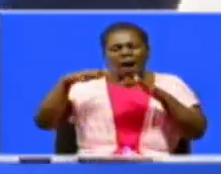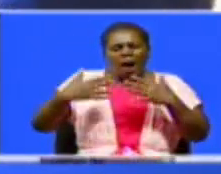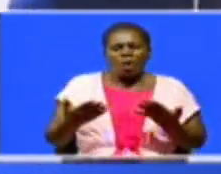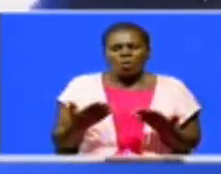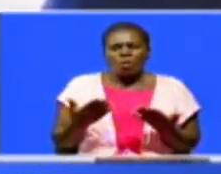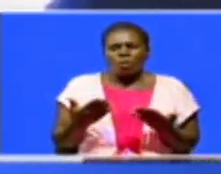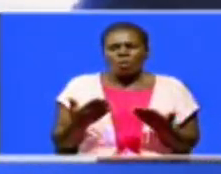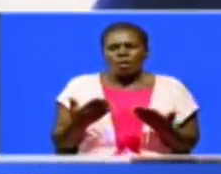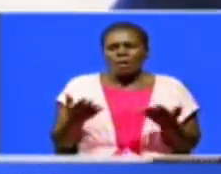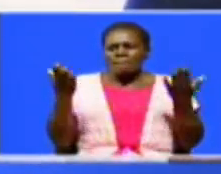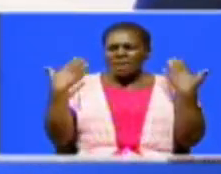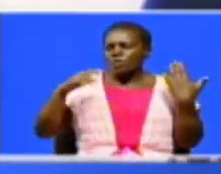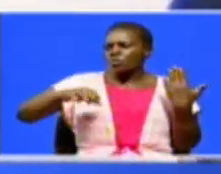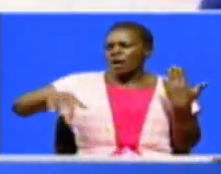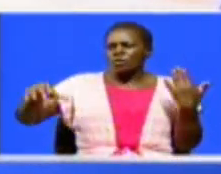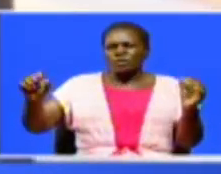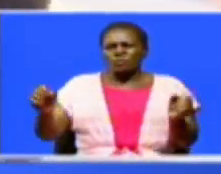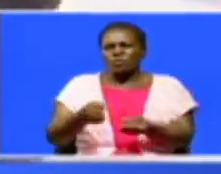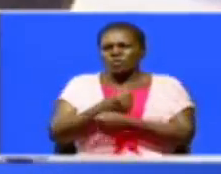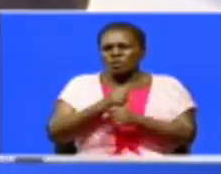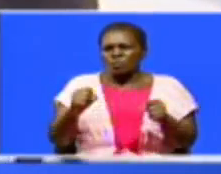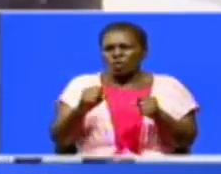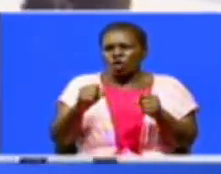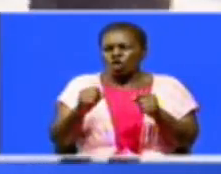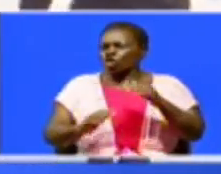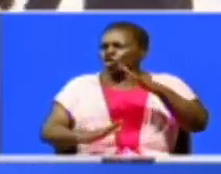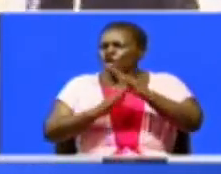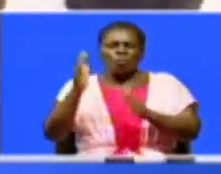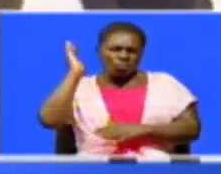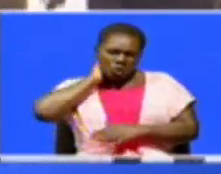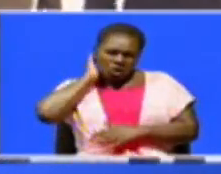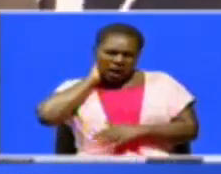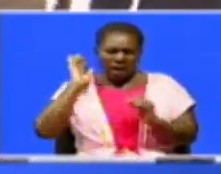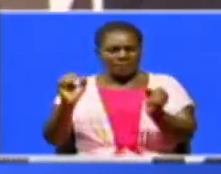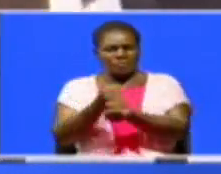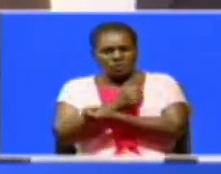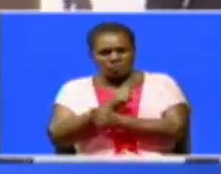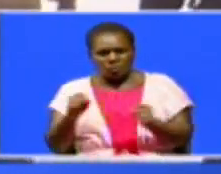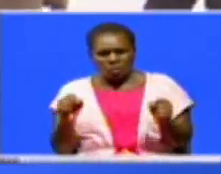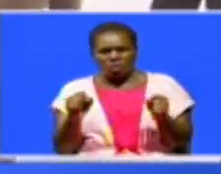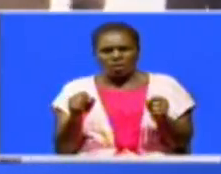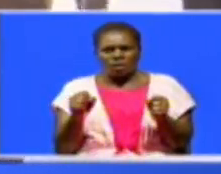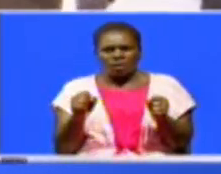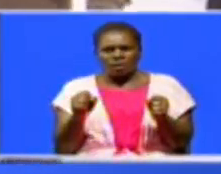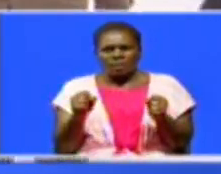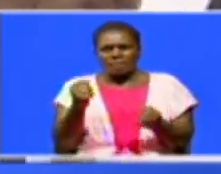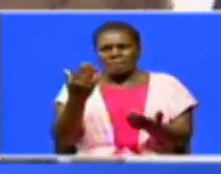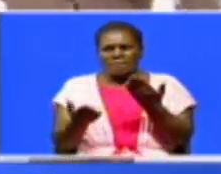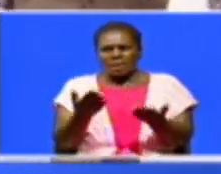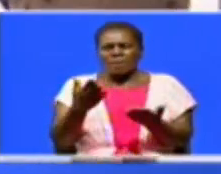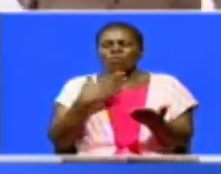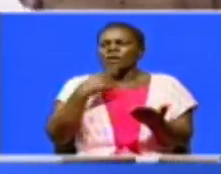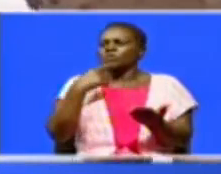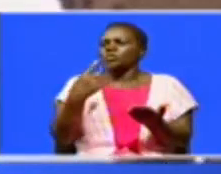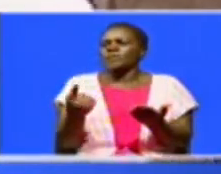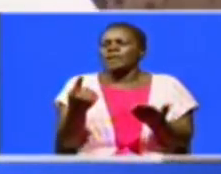Because Meru County cannot be ahead of Murang'a. Meru County cannot be ahead of Kiambu County. Unless they want to tell